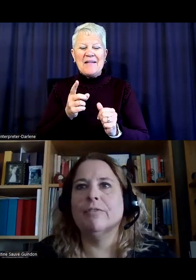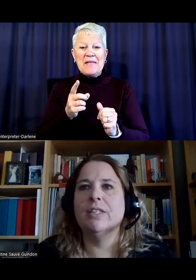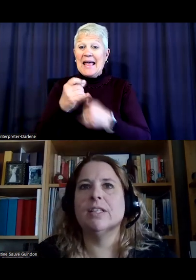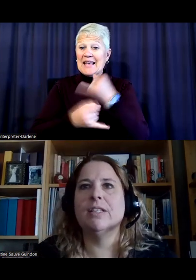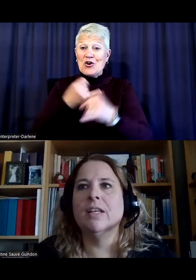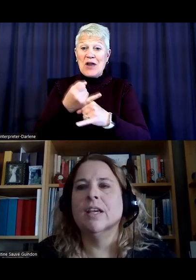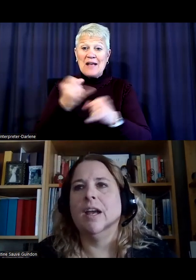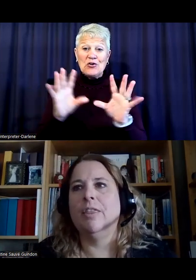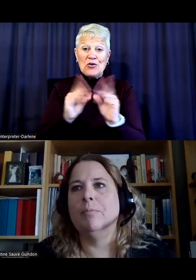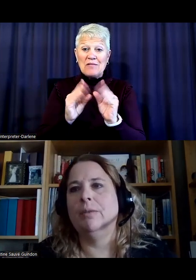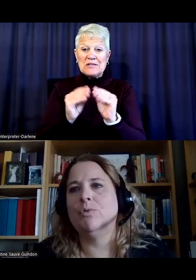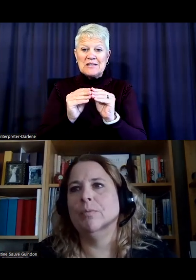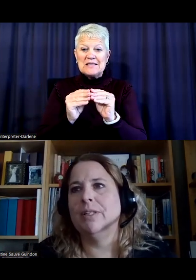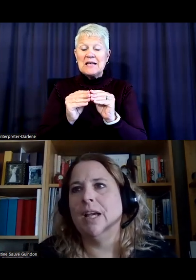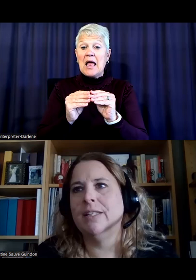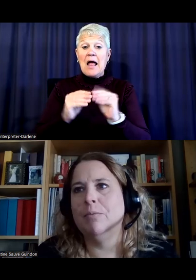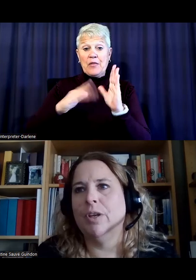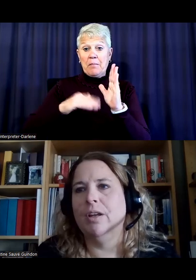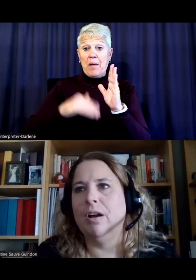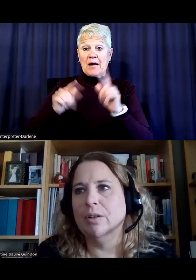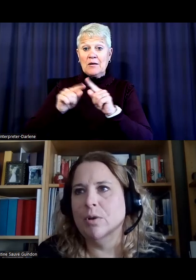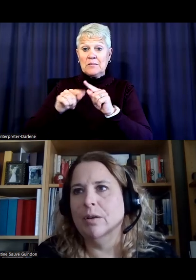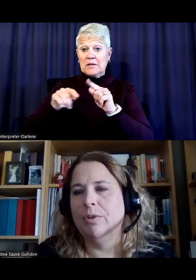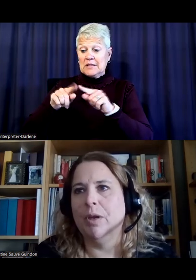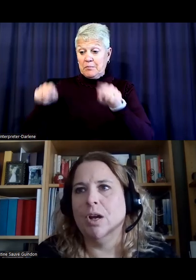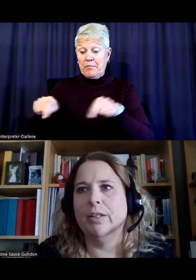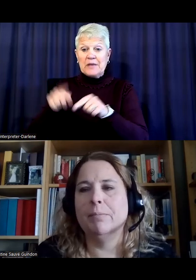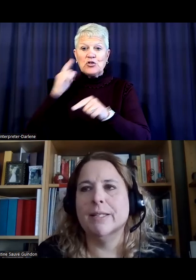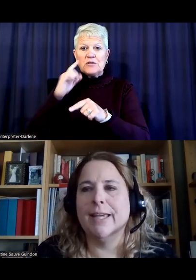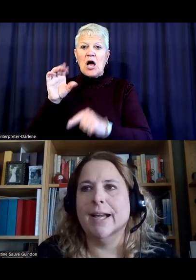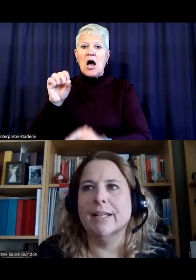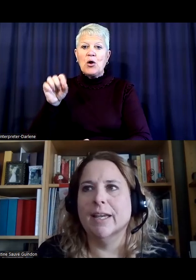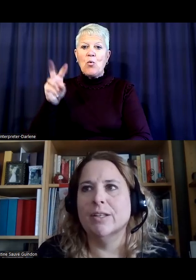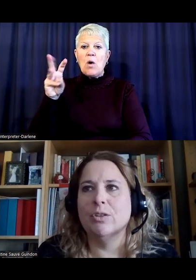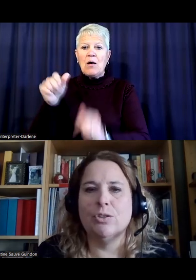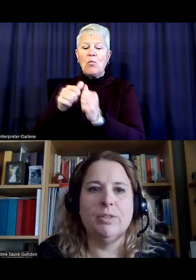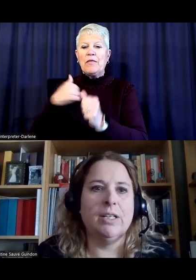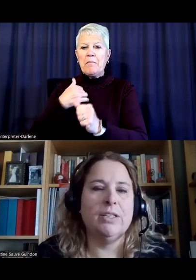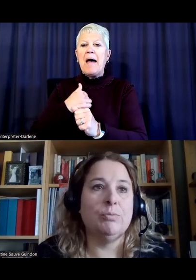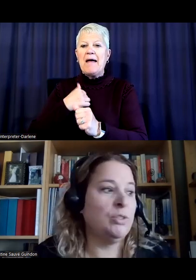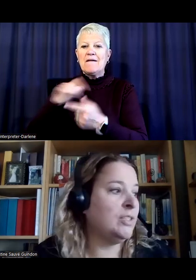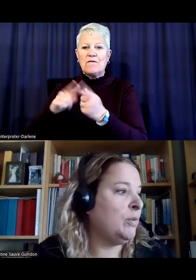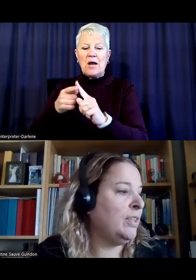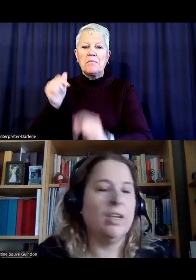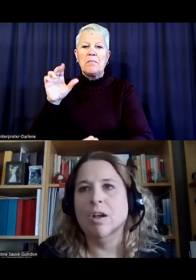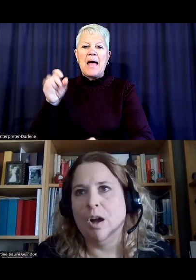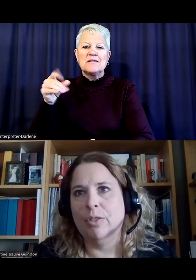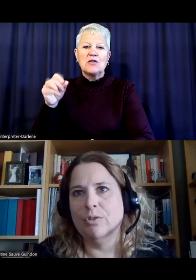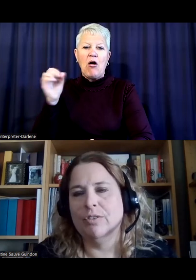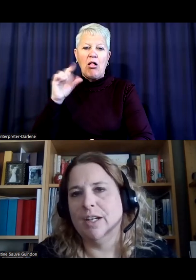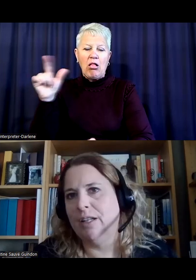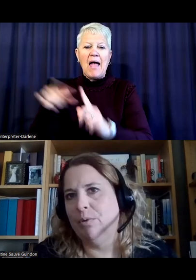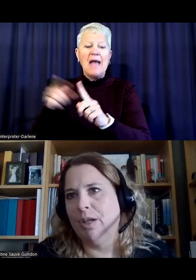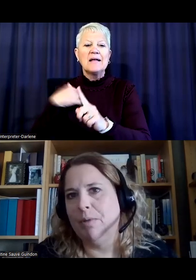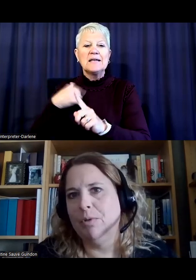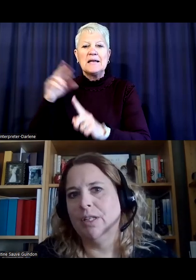international conferences. At the Bottom Screen was last summer in Ottawa with my colleague Pascal and Jude Nicholas, which is one of the authors